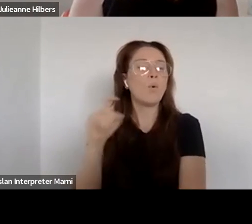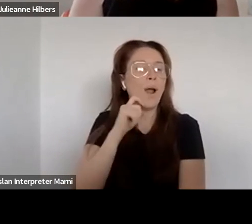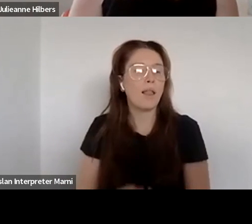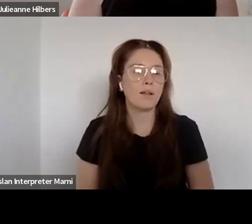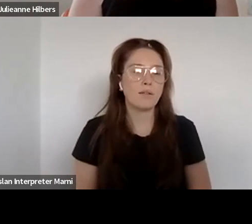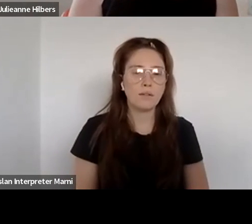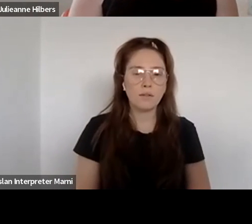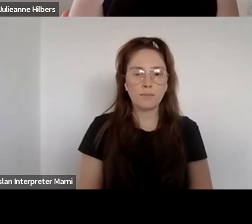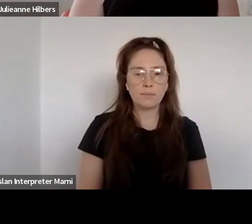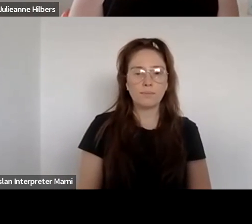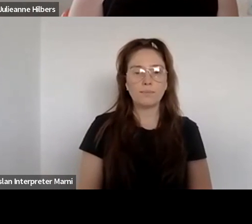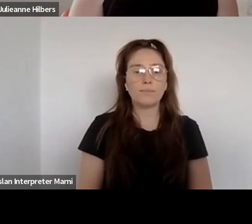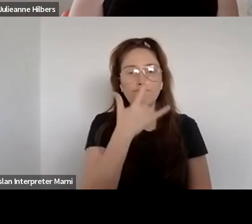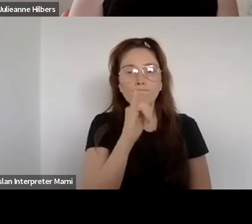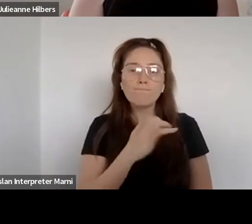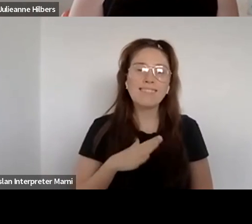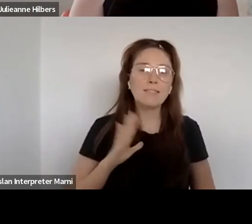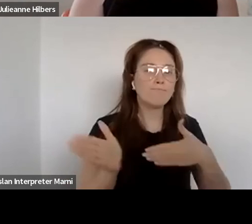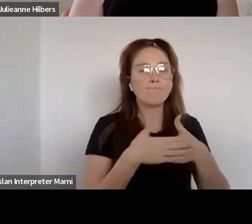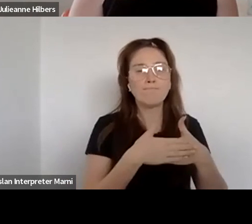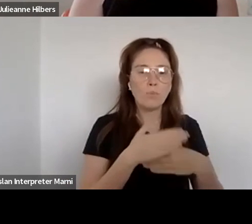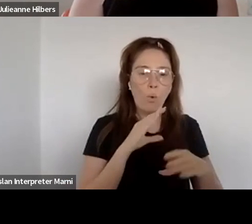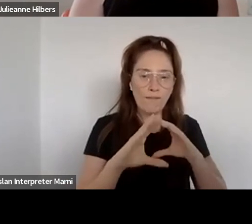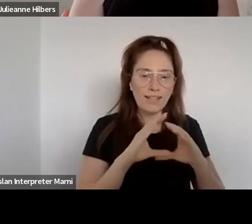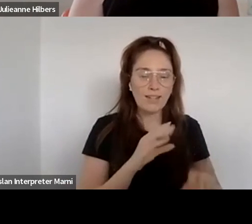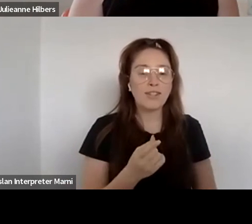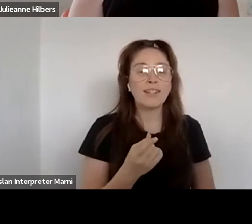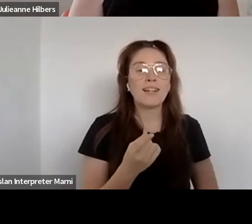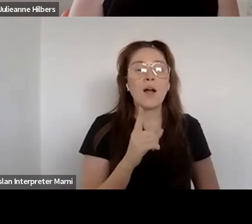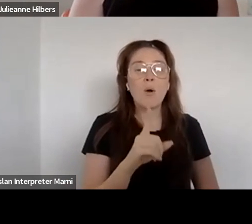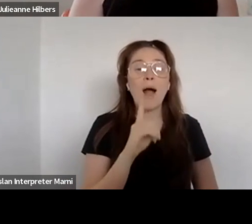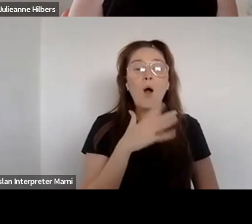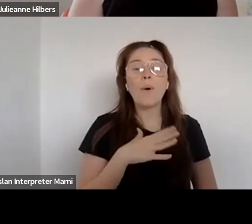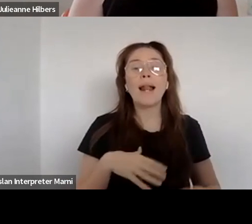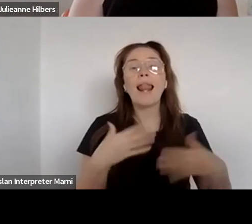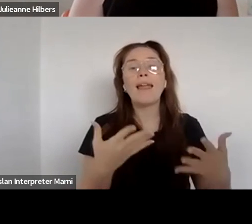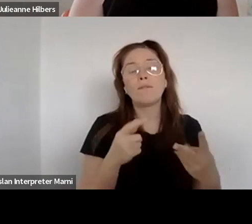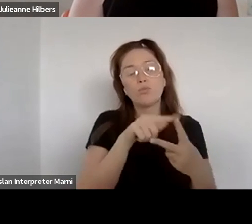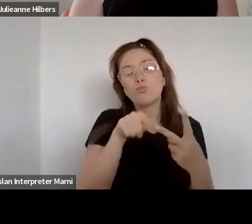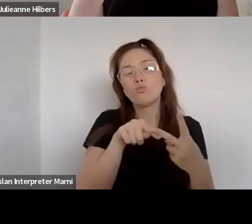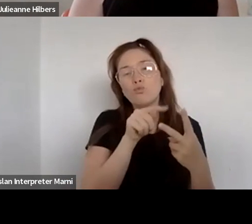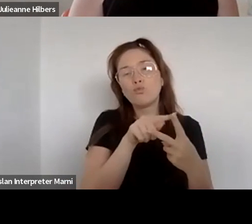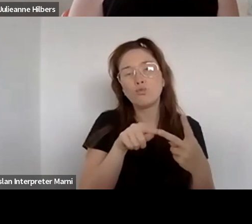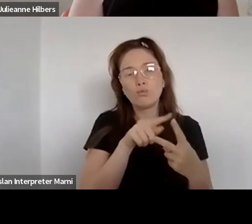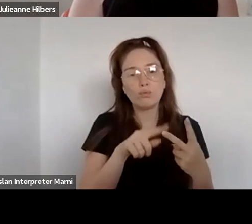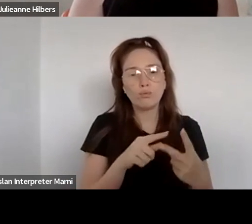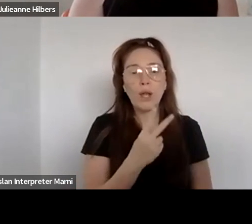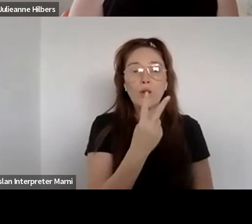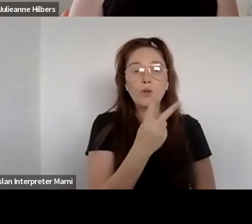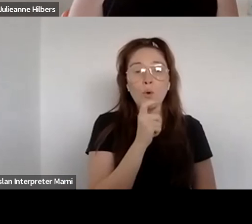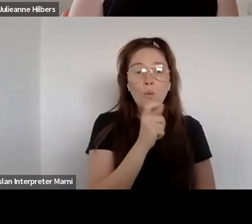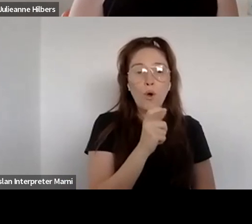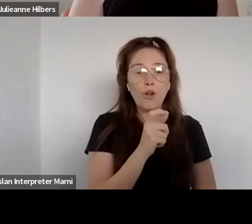to bring the conversation to a close, but there are two ideas that I'd like to leave with you. One, that these are just two words that are with me at the end